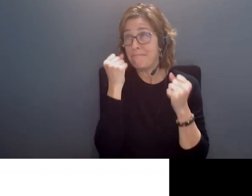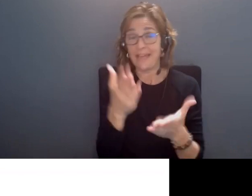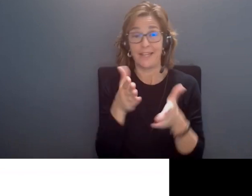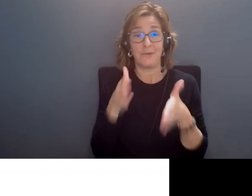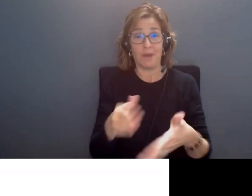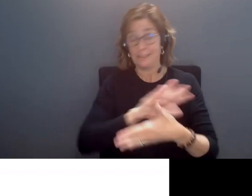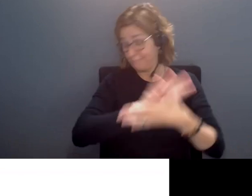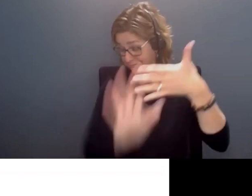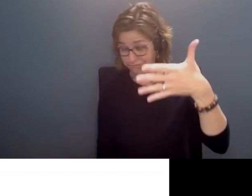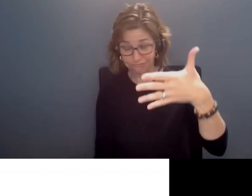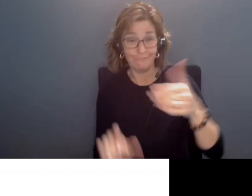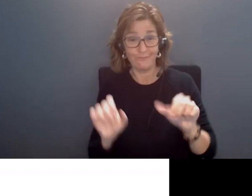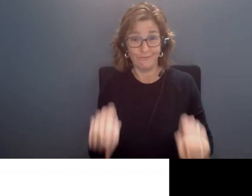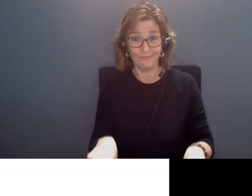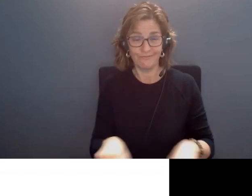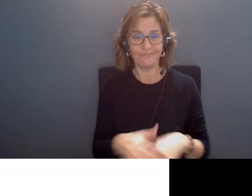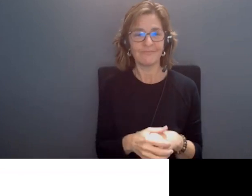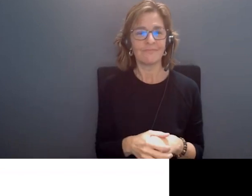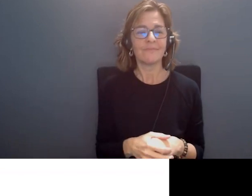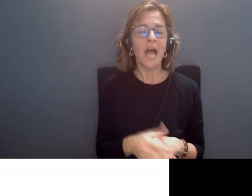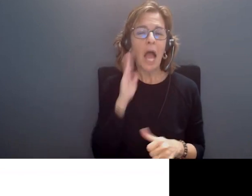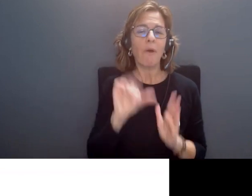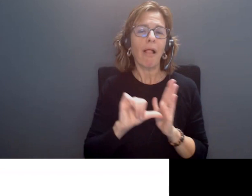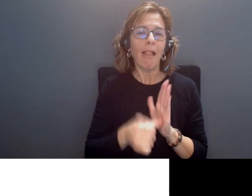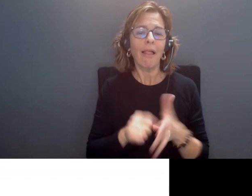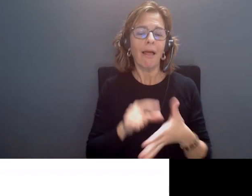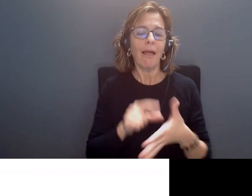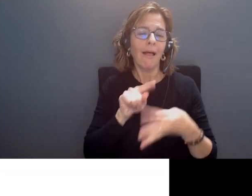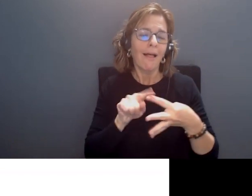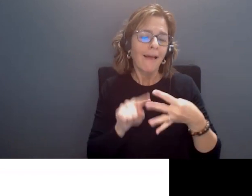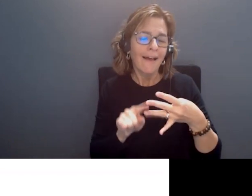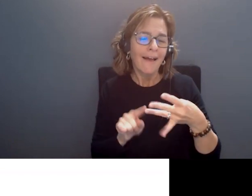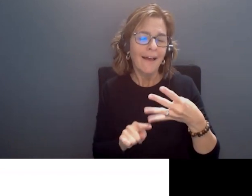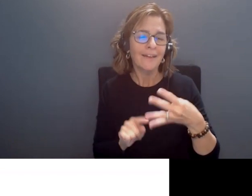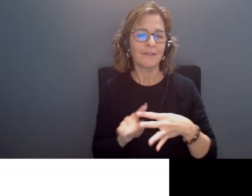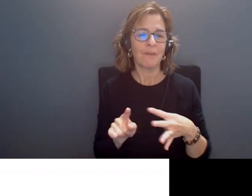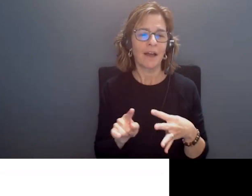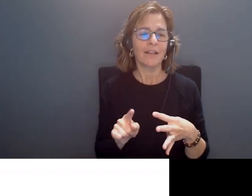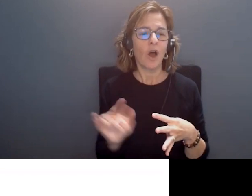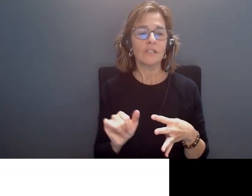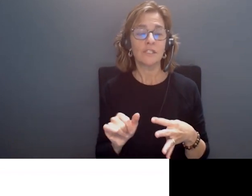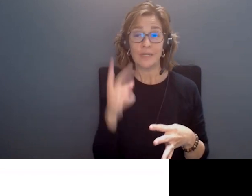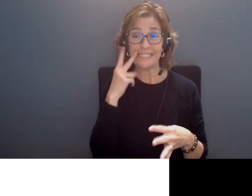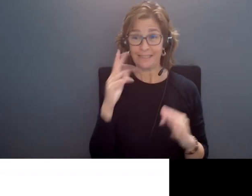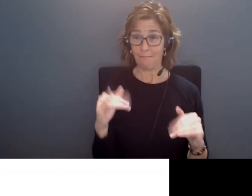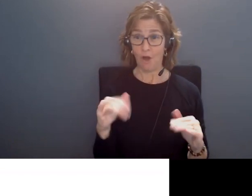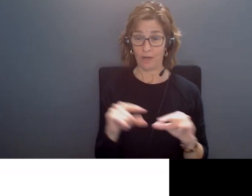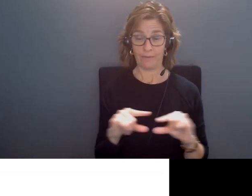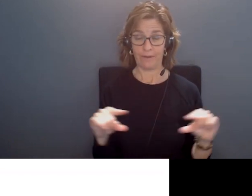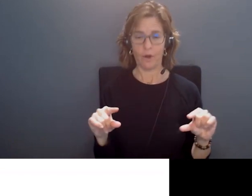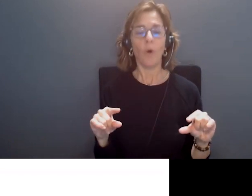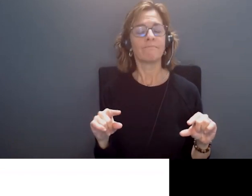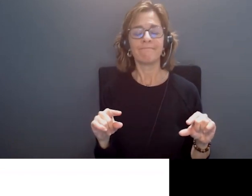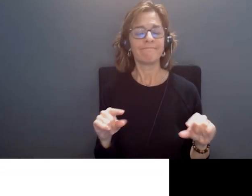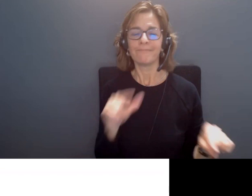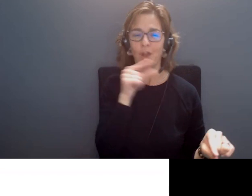participate. While I review some options I've noted on this slide, I invite you to click on the link my colleague is about to share